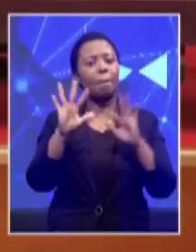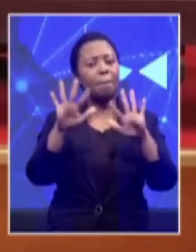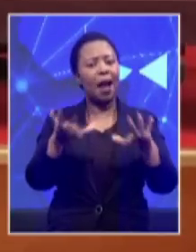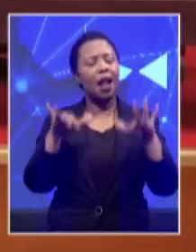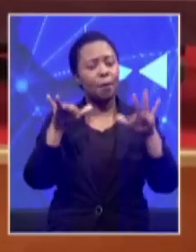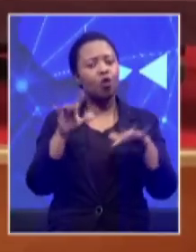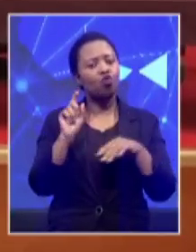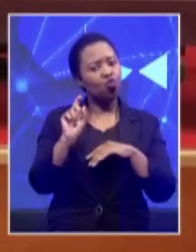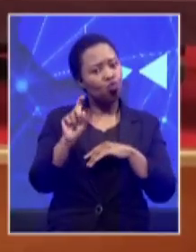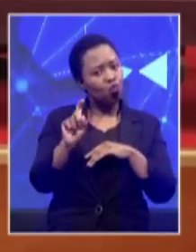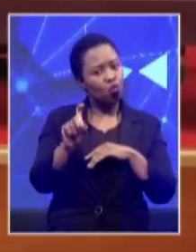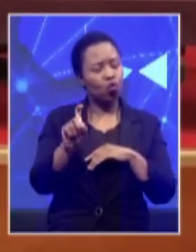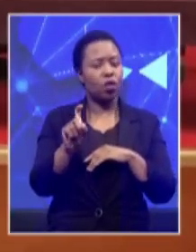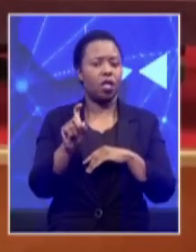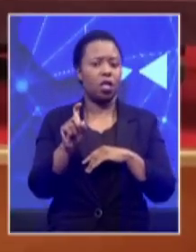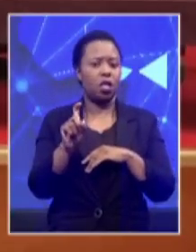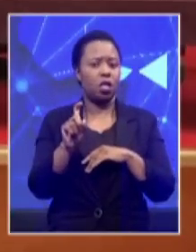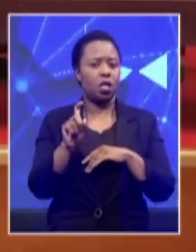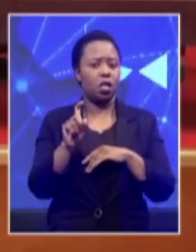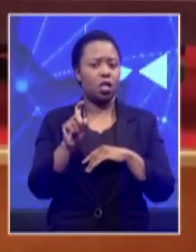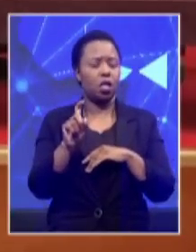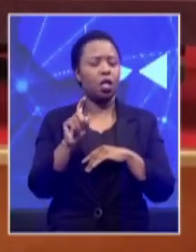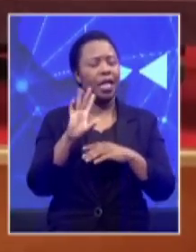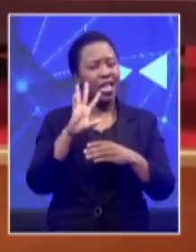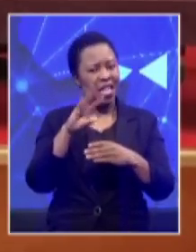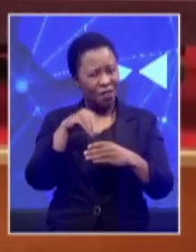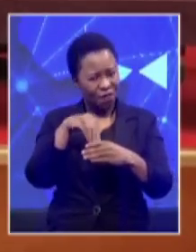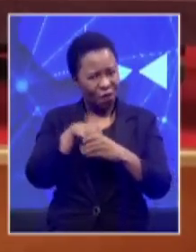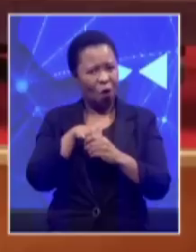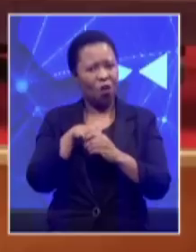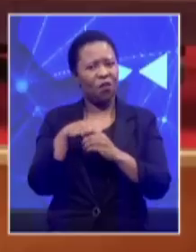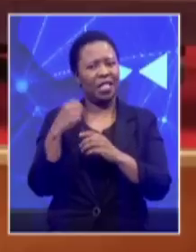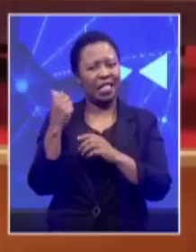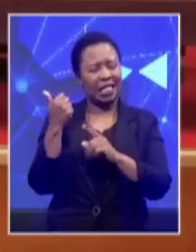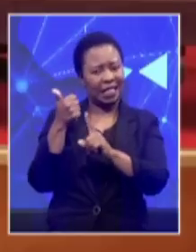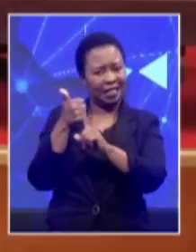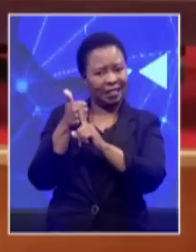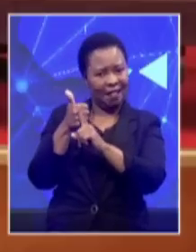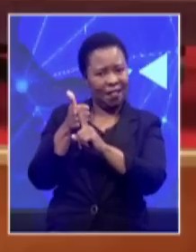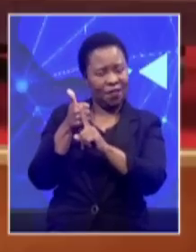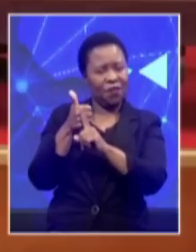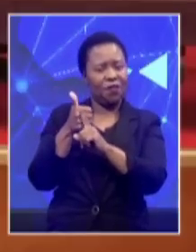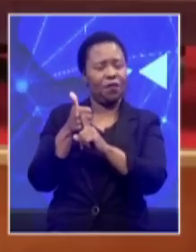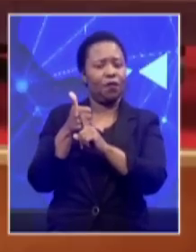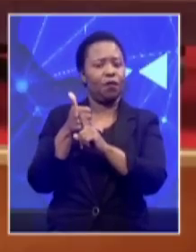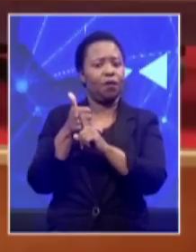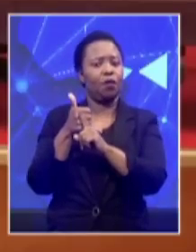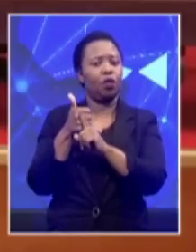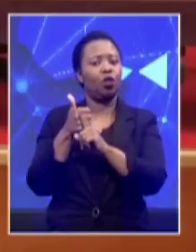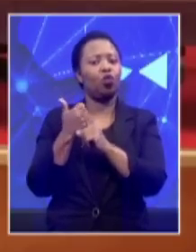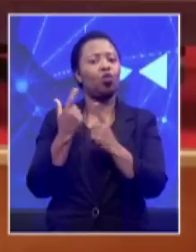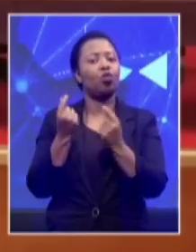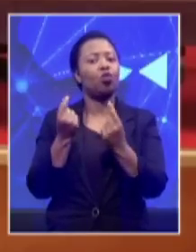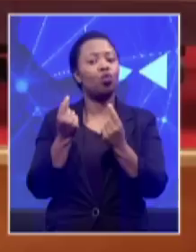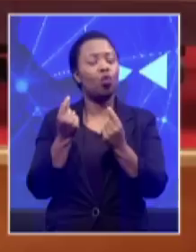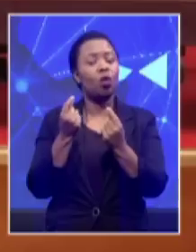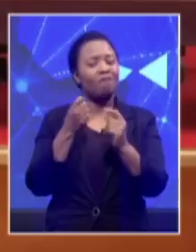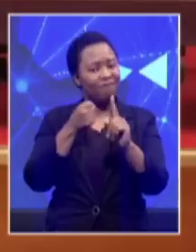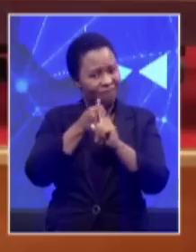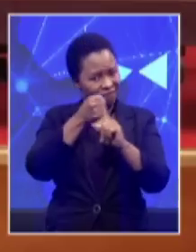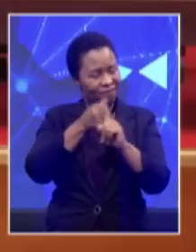be involving itself in the plea and the advocacy for the